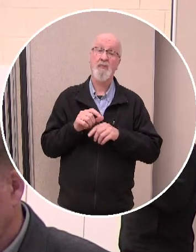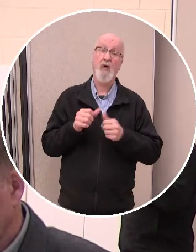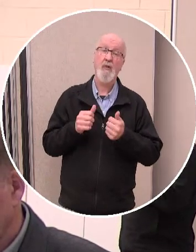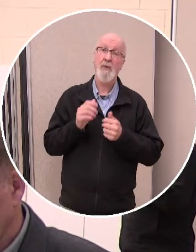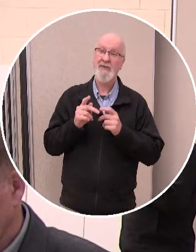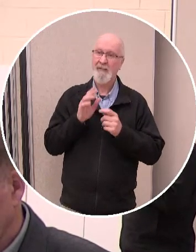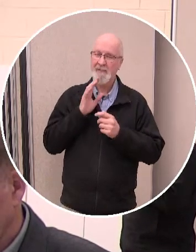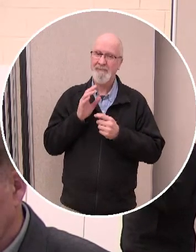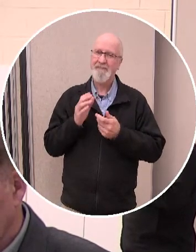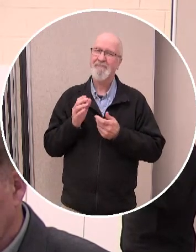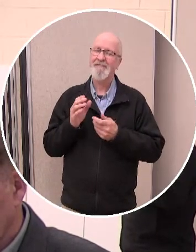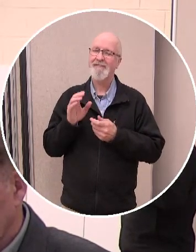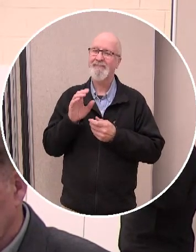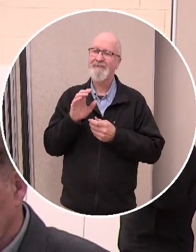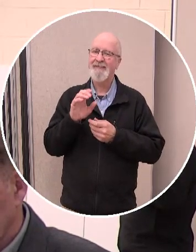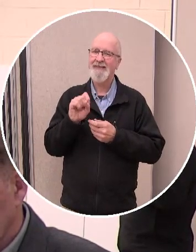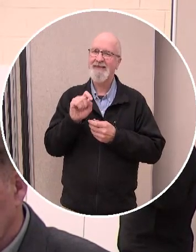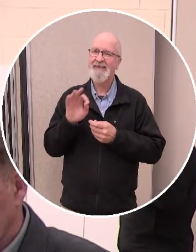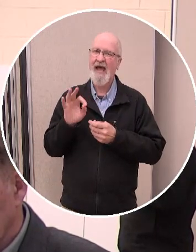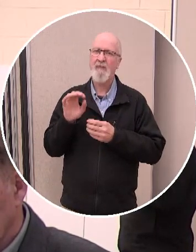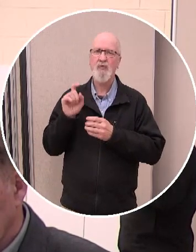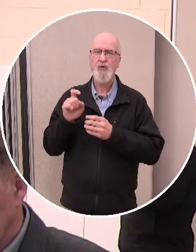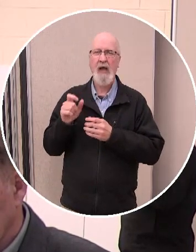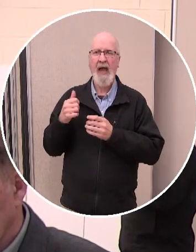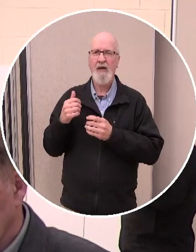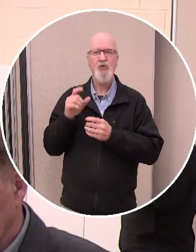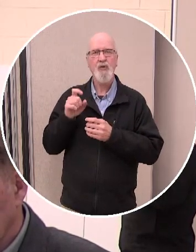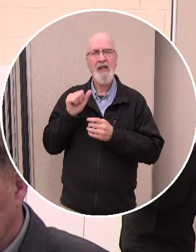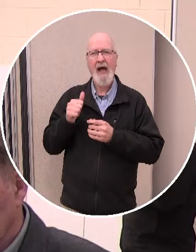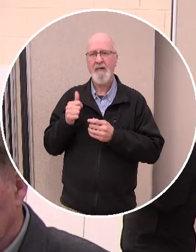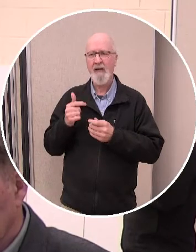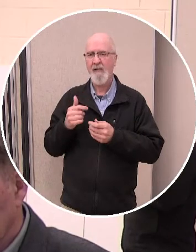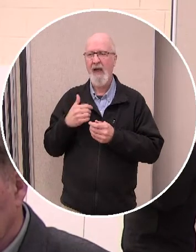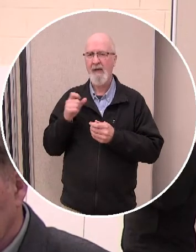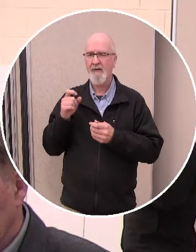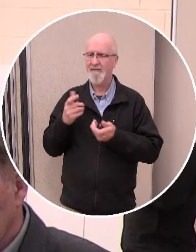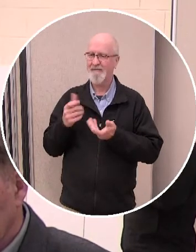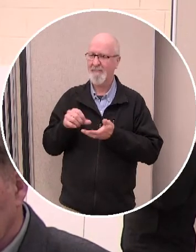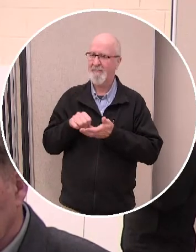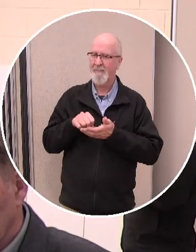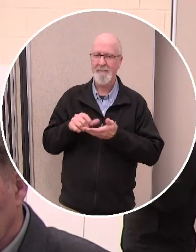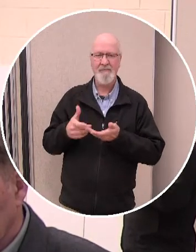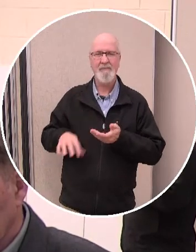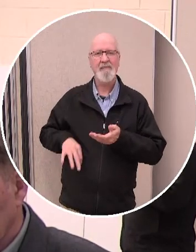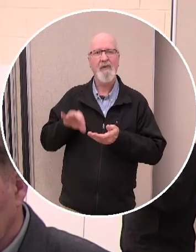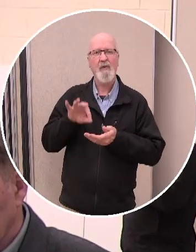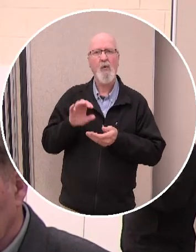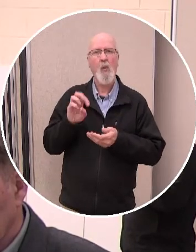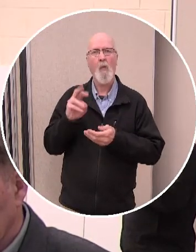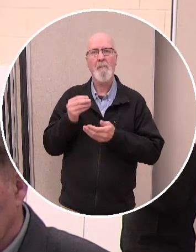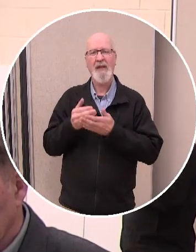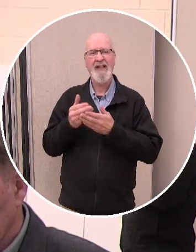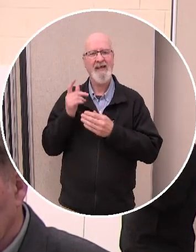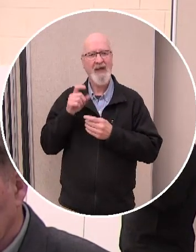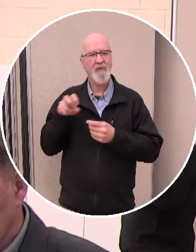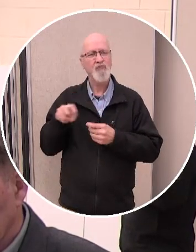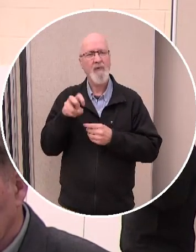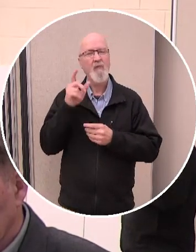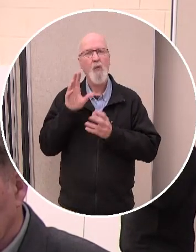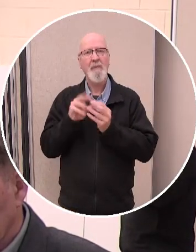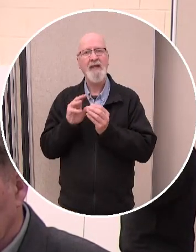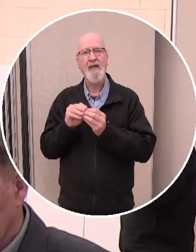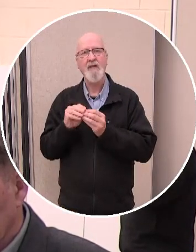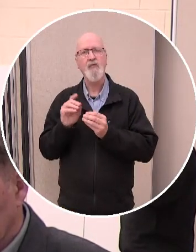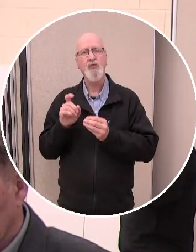district executive staff should not be out of pocket for the frequent travel that they do on behalf of the district